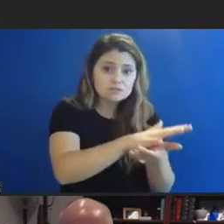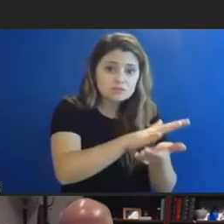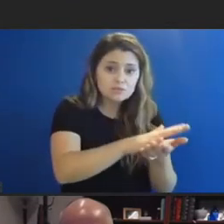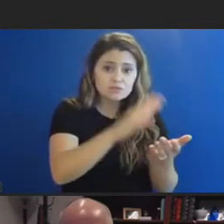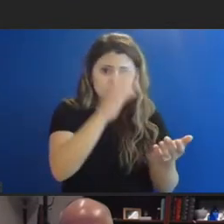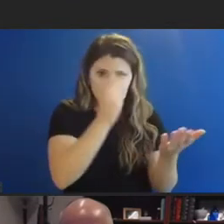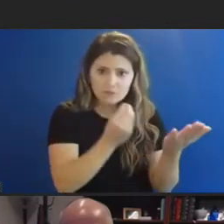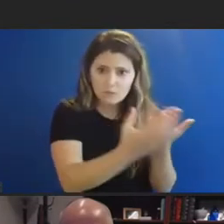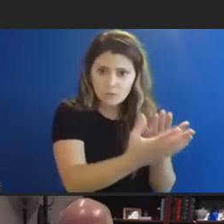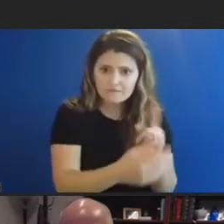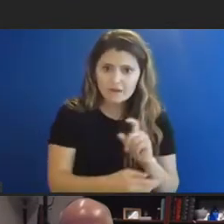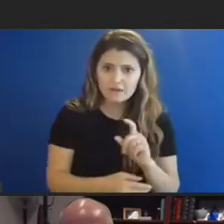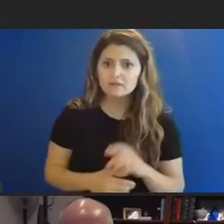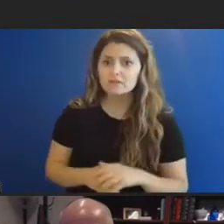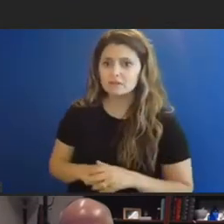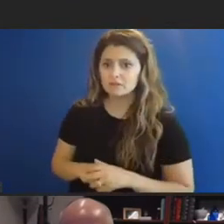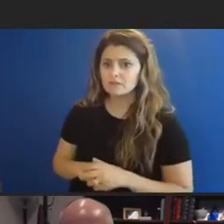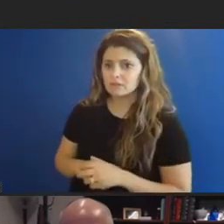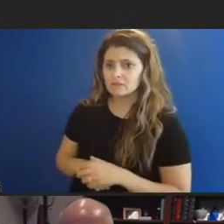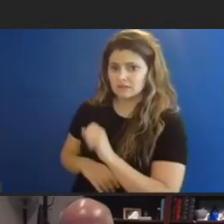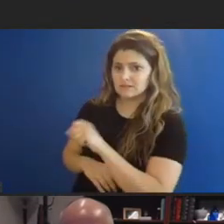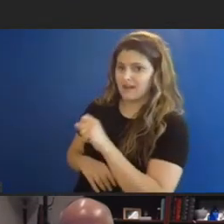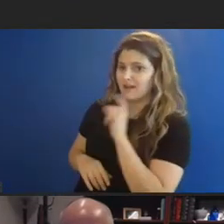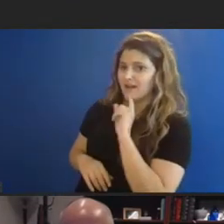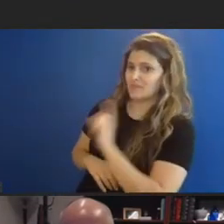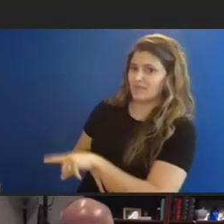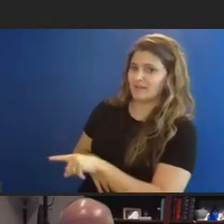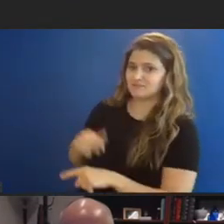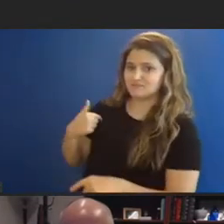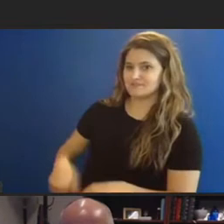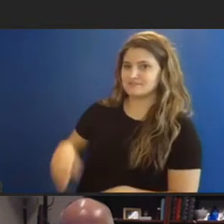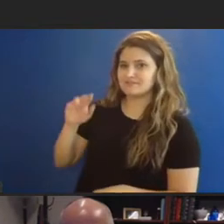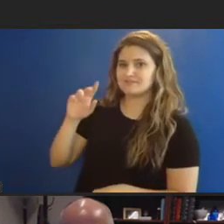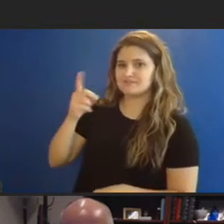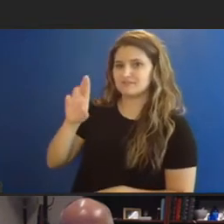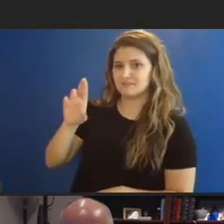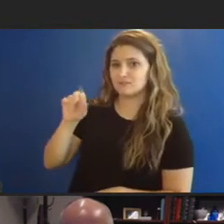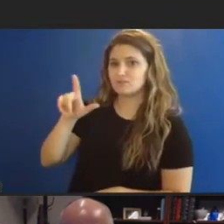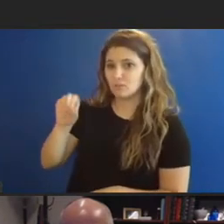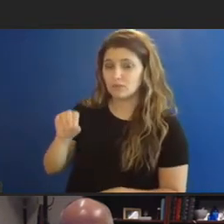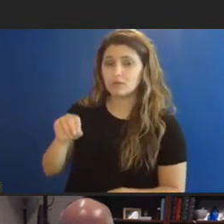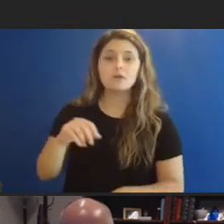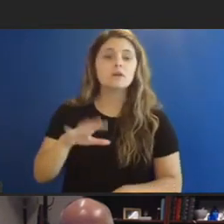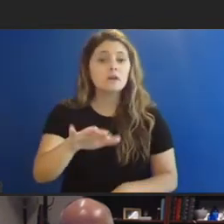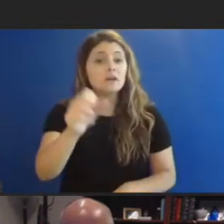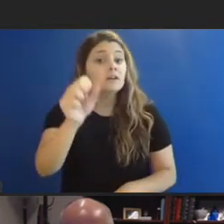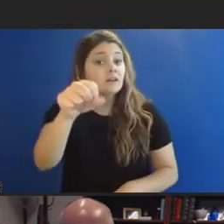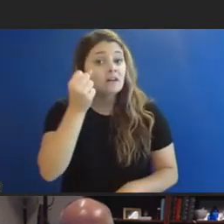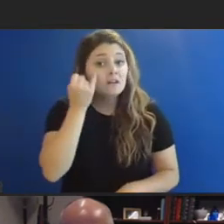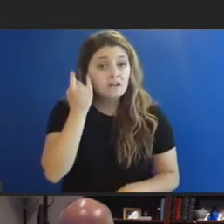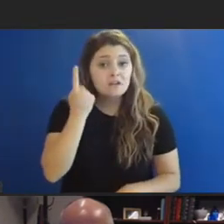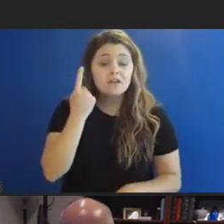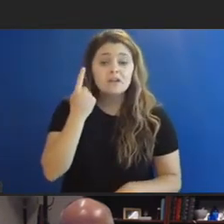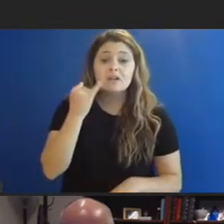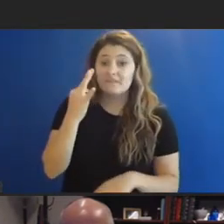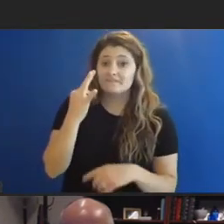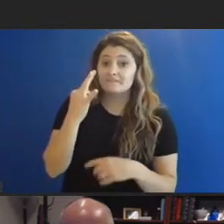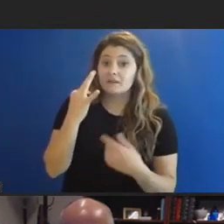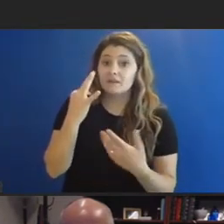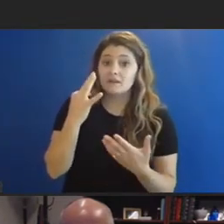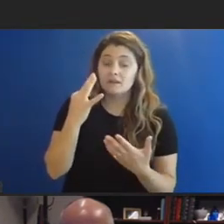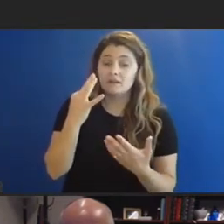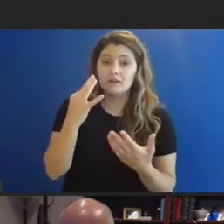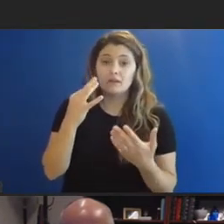notified? Yes, and I'll let Dr. Rollo. Yes. So if there is a positive case, and really I should say